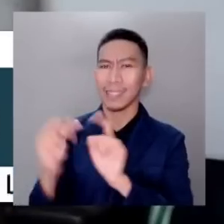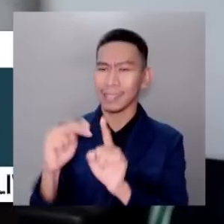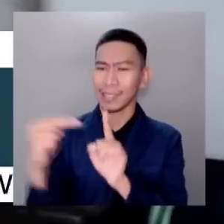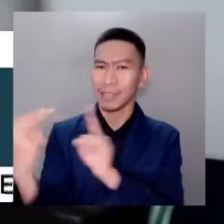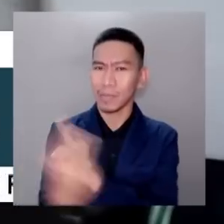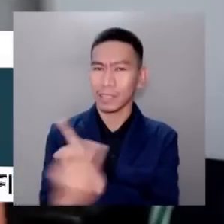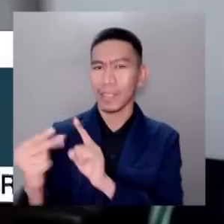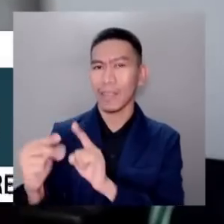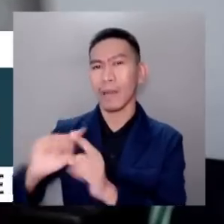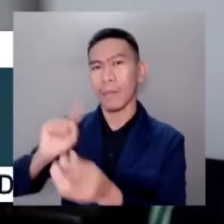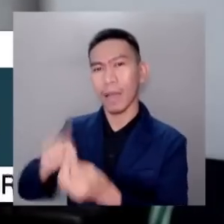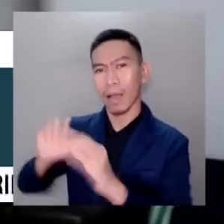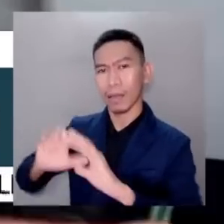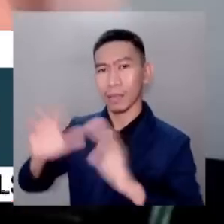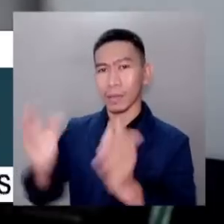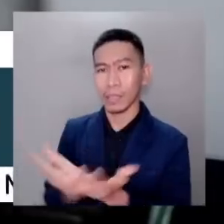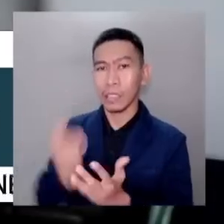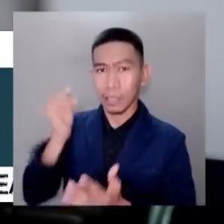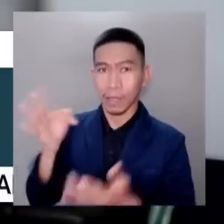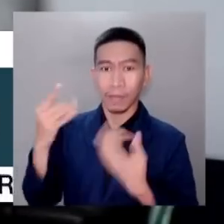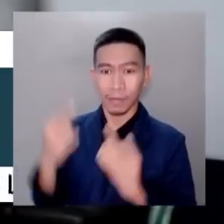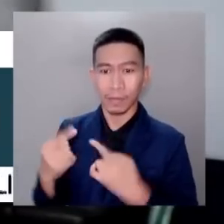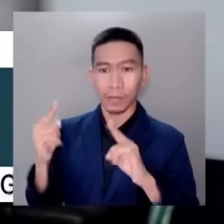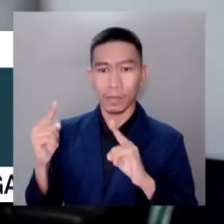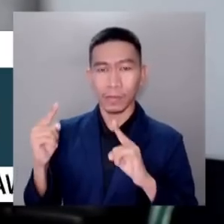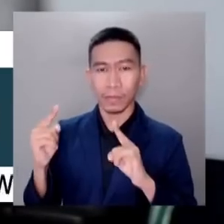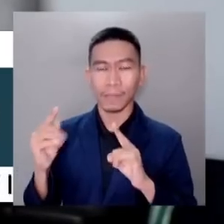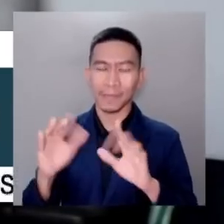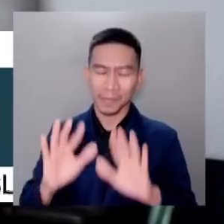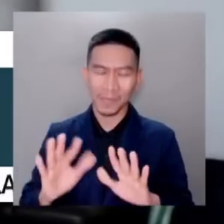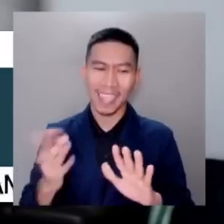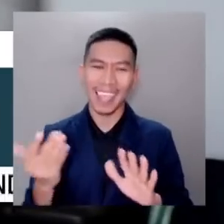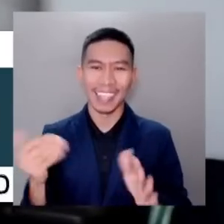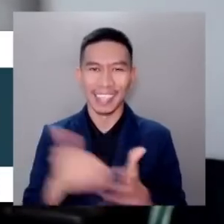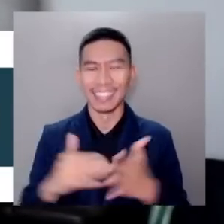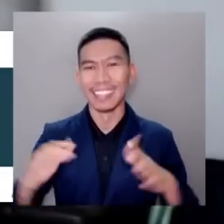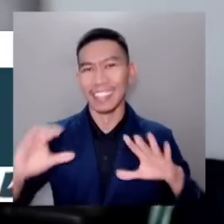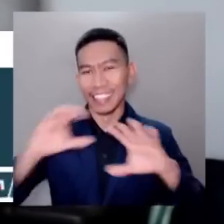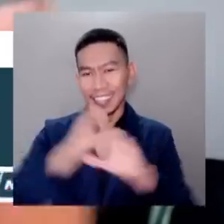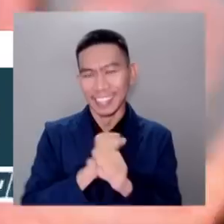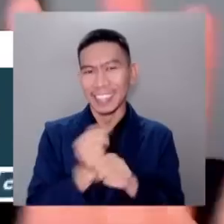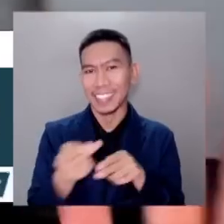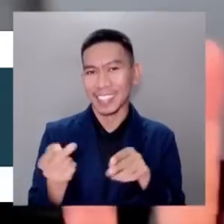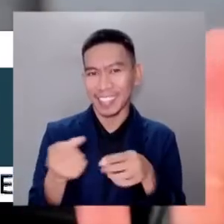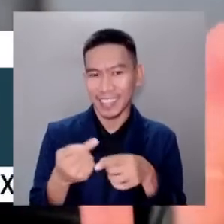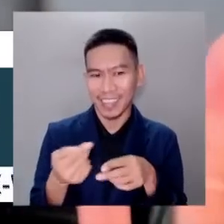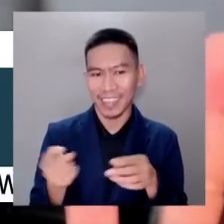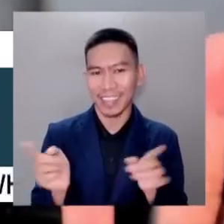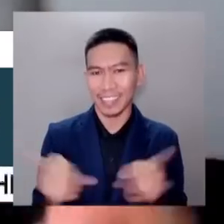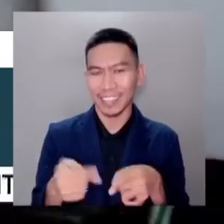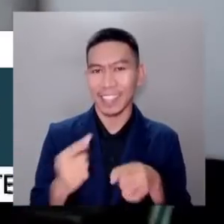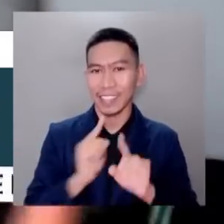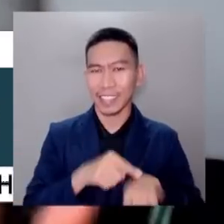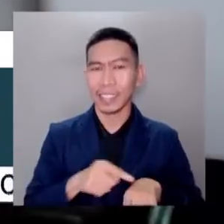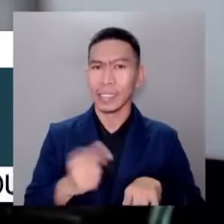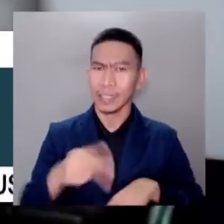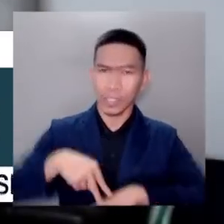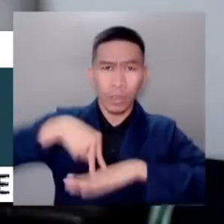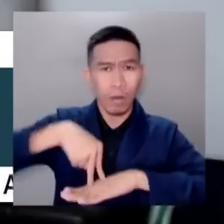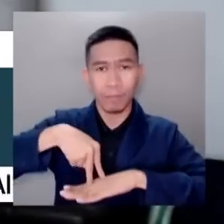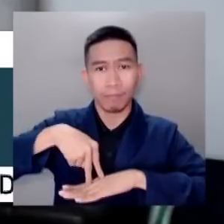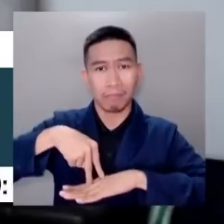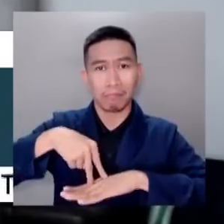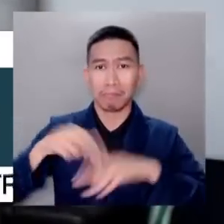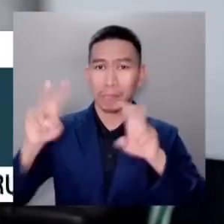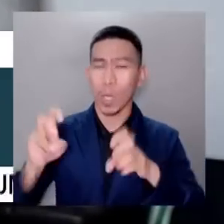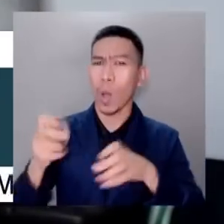that, this is how we come out of it. Having said that, the quick answer to your question is hold the line. We